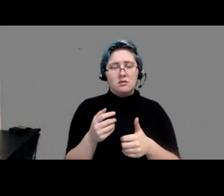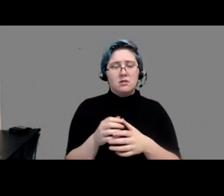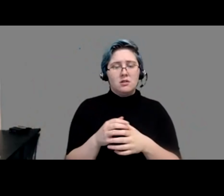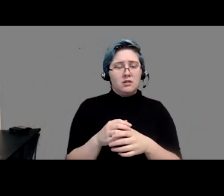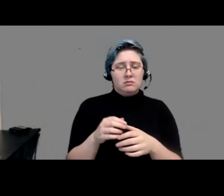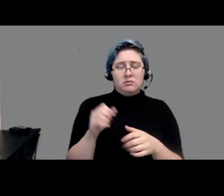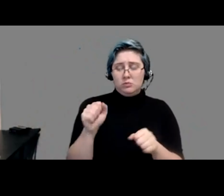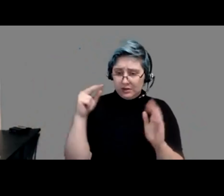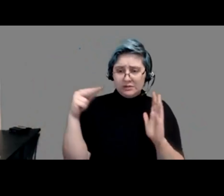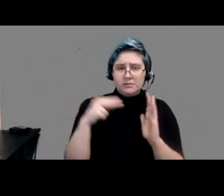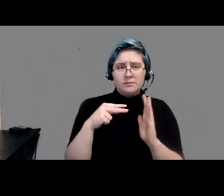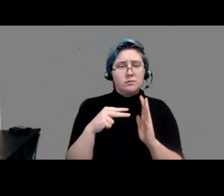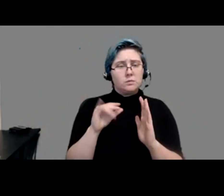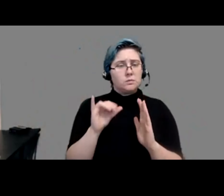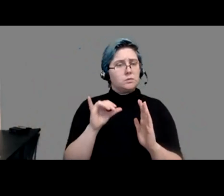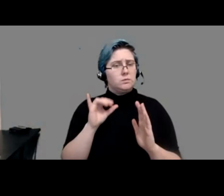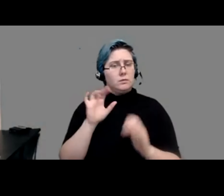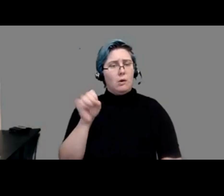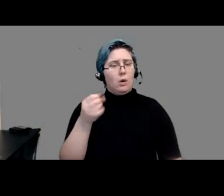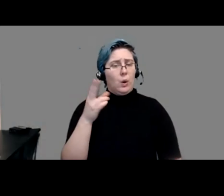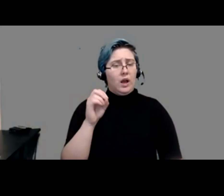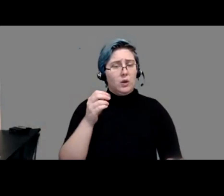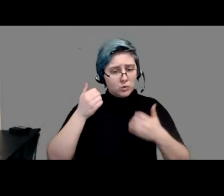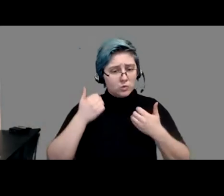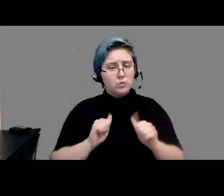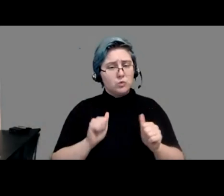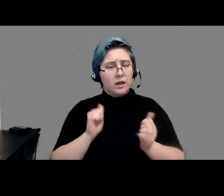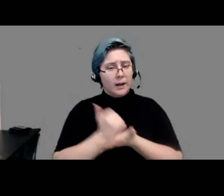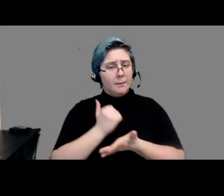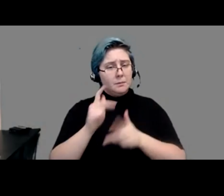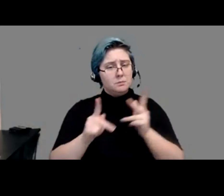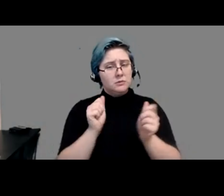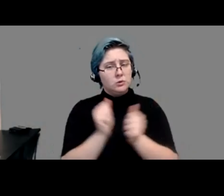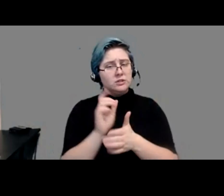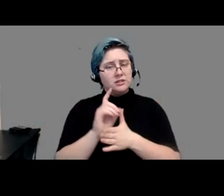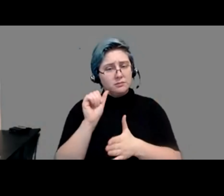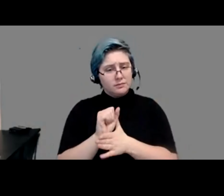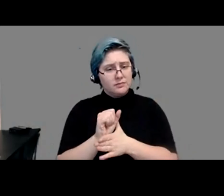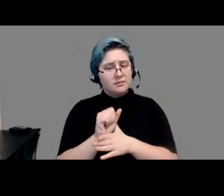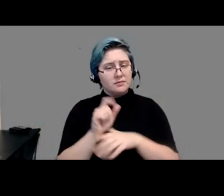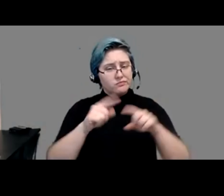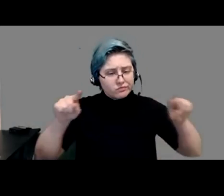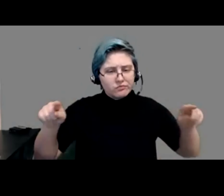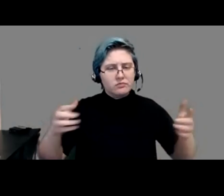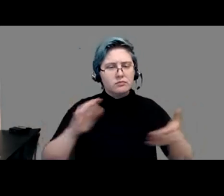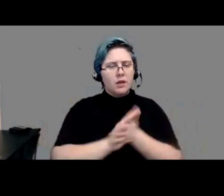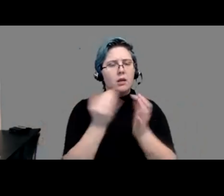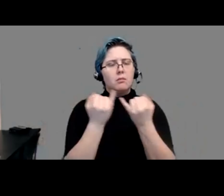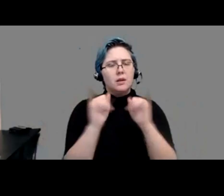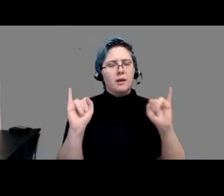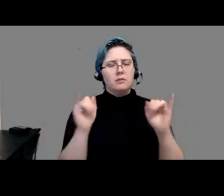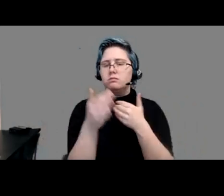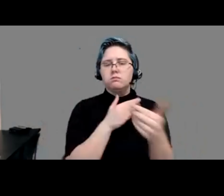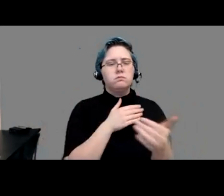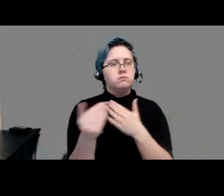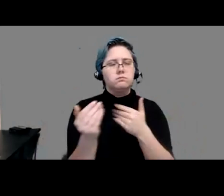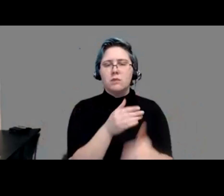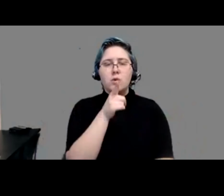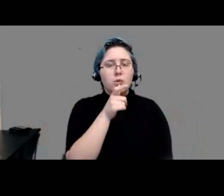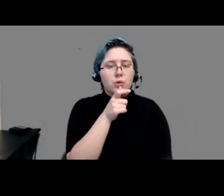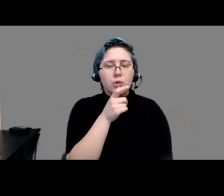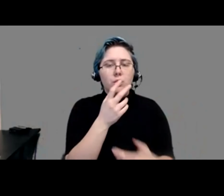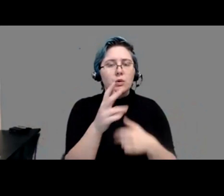see that Ohio is trying to help folks with disabilities to be independent, no matter who you are